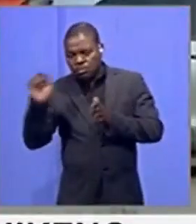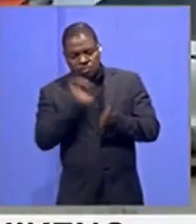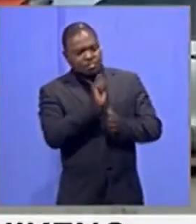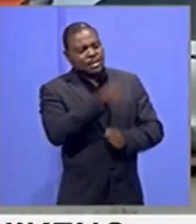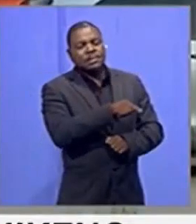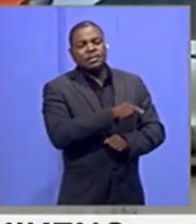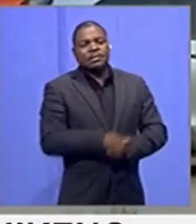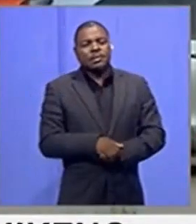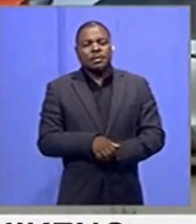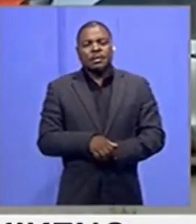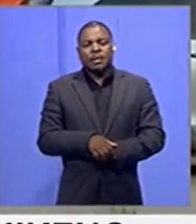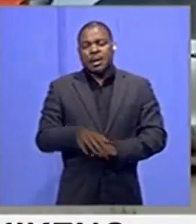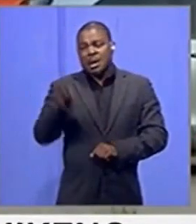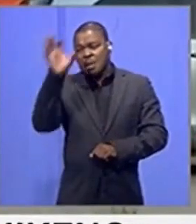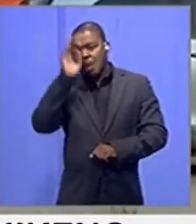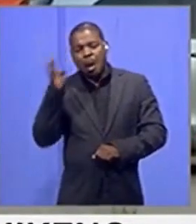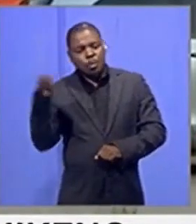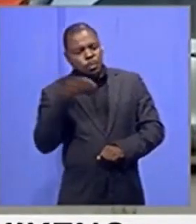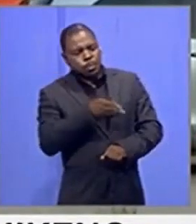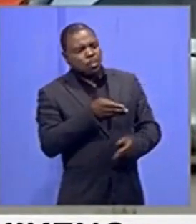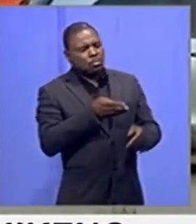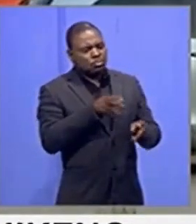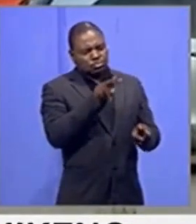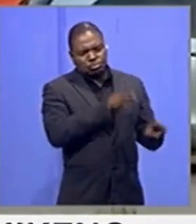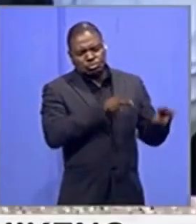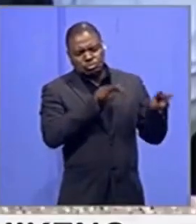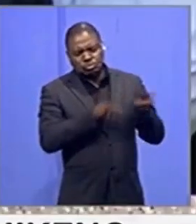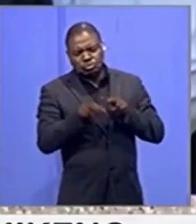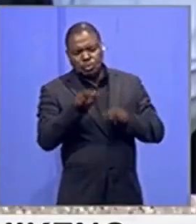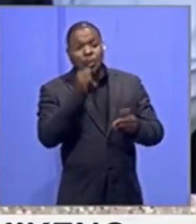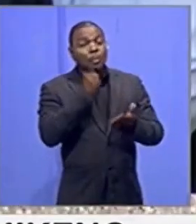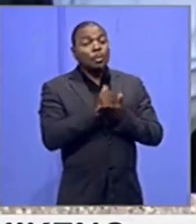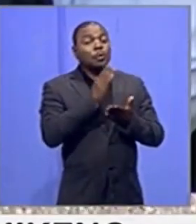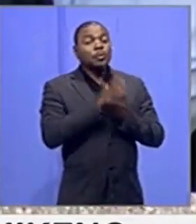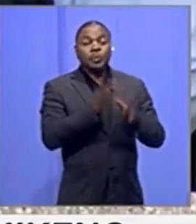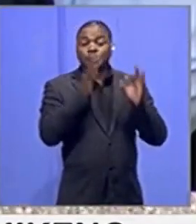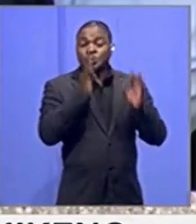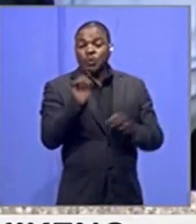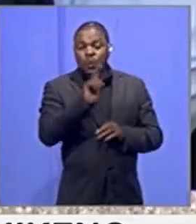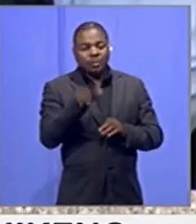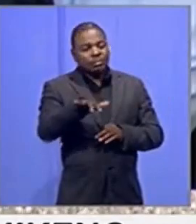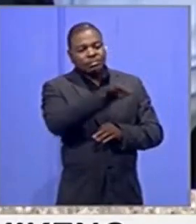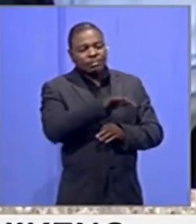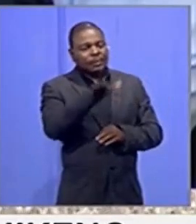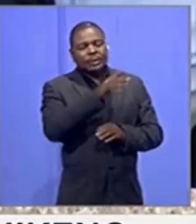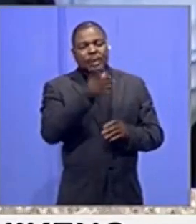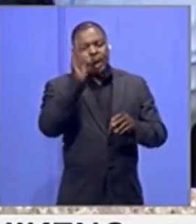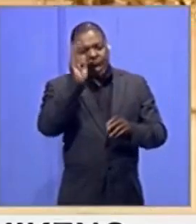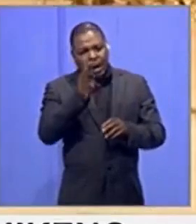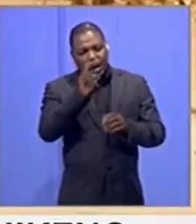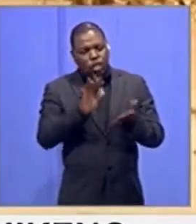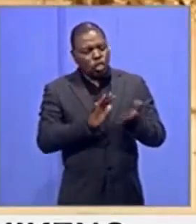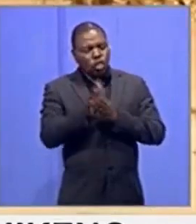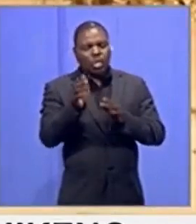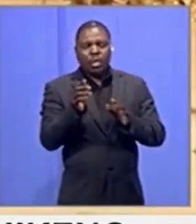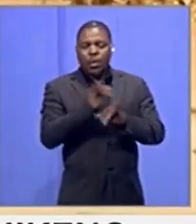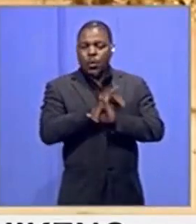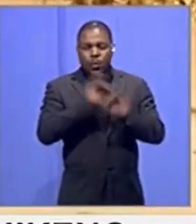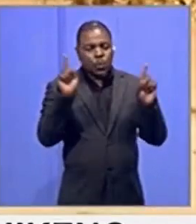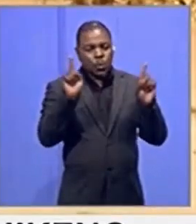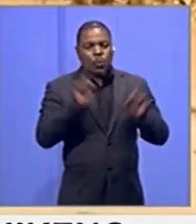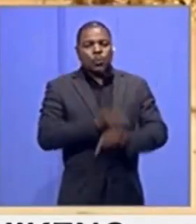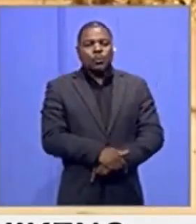Ba molao bana ba beile maemo leihlo le ntšhotšho ho netefatsa hore ha ho be le merusu e meng. Selwane